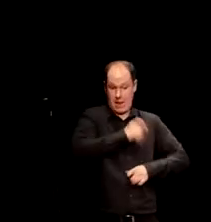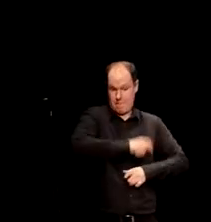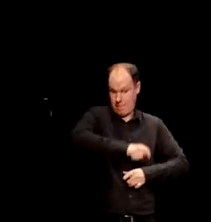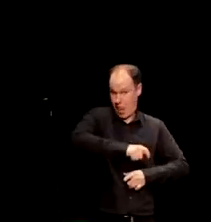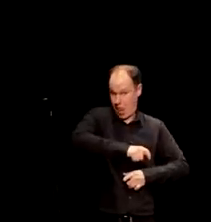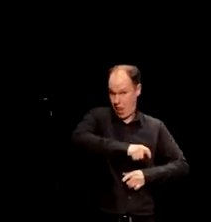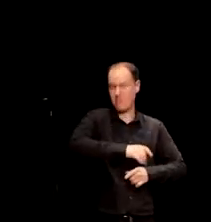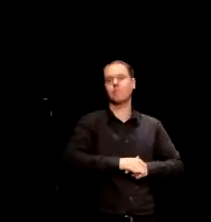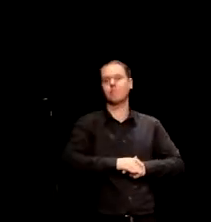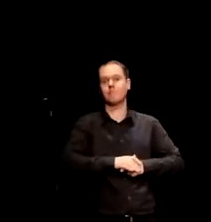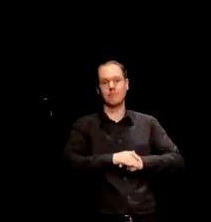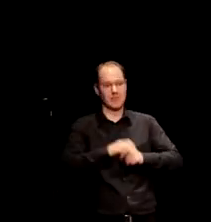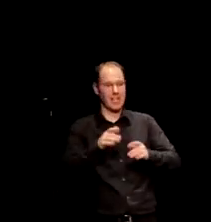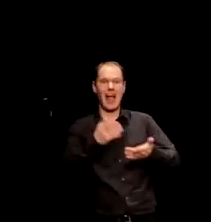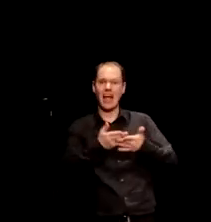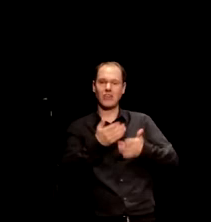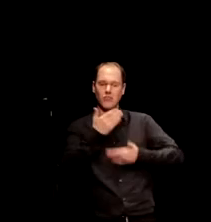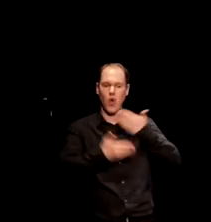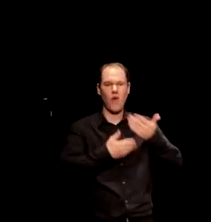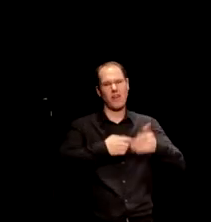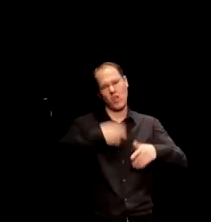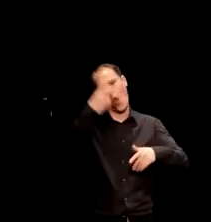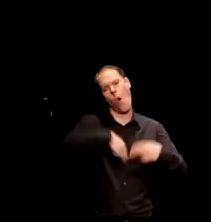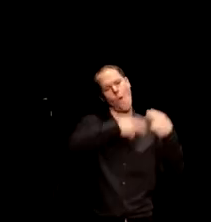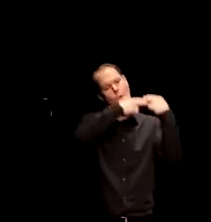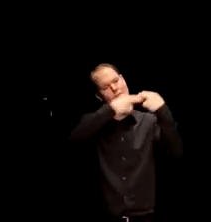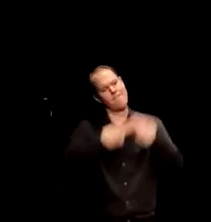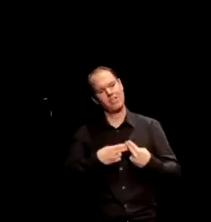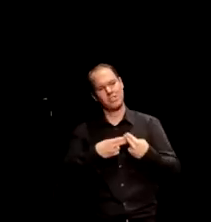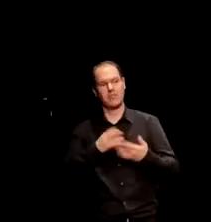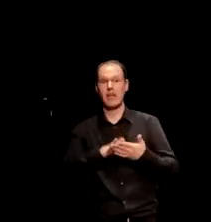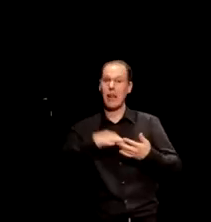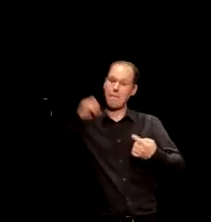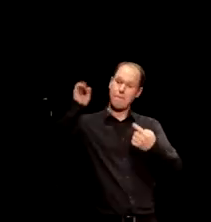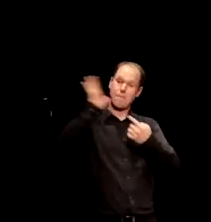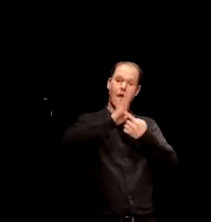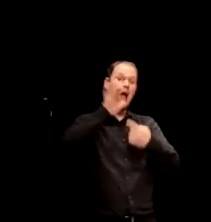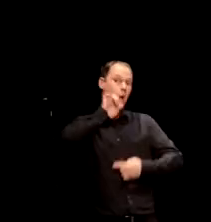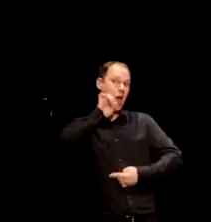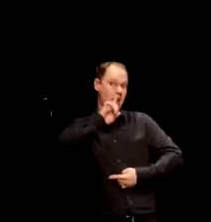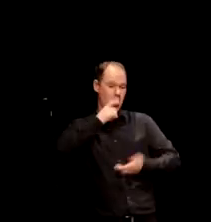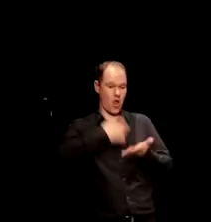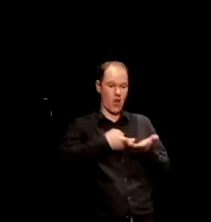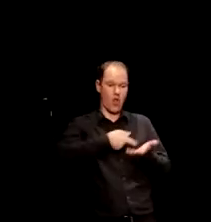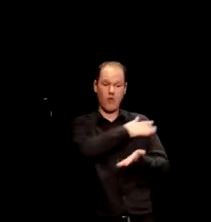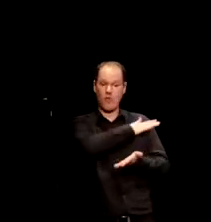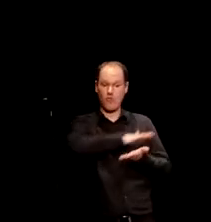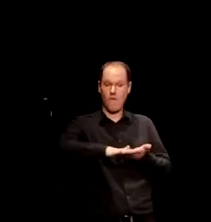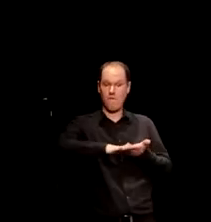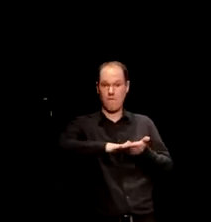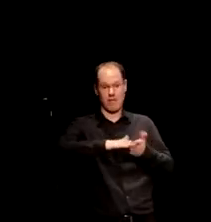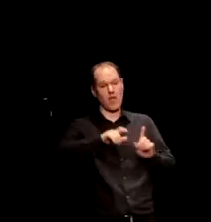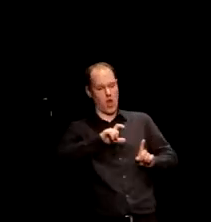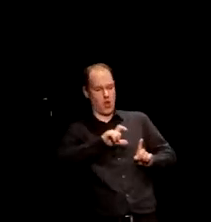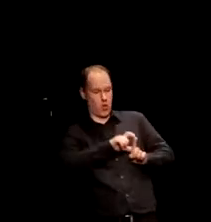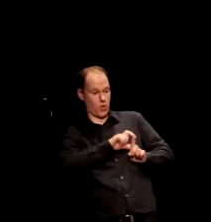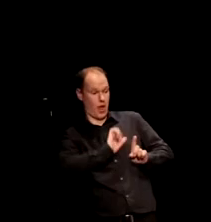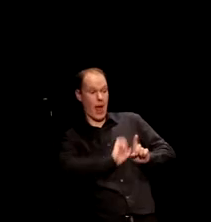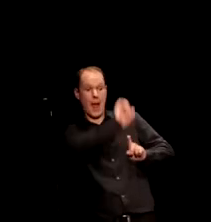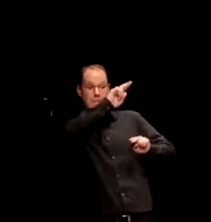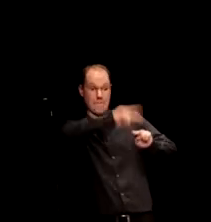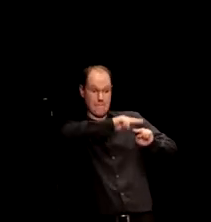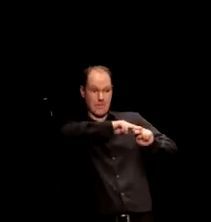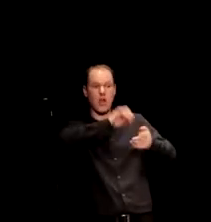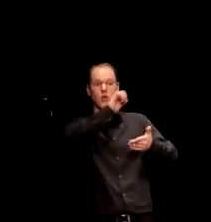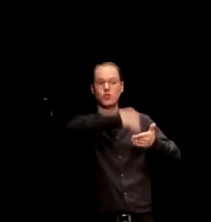is an old-fashioned, artless affair. The heroine, Ruth, is the daughter of a storekeeper in the village, adored by the